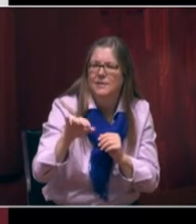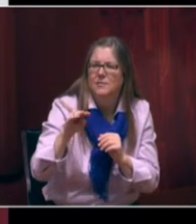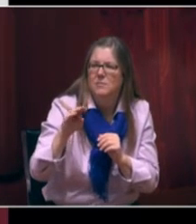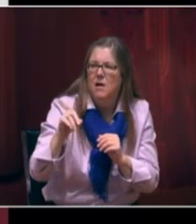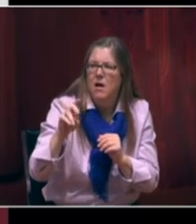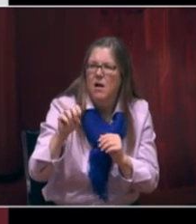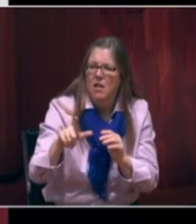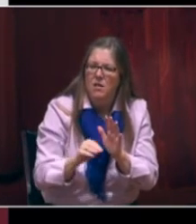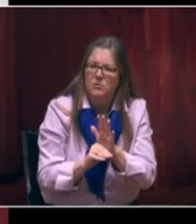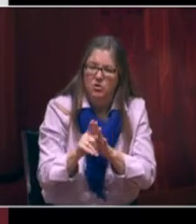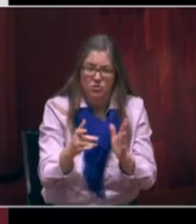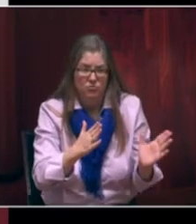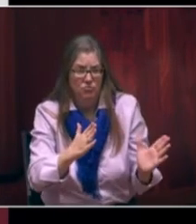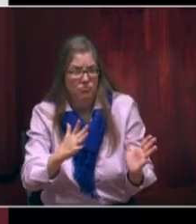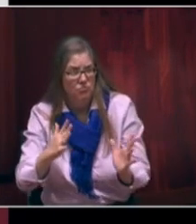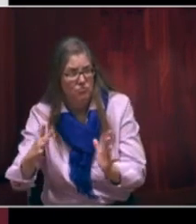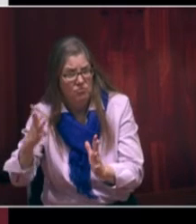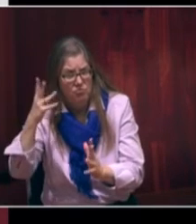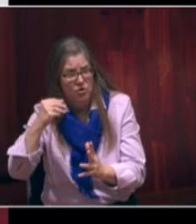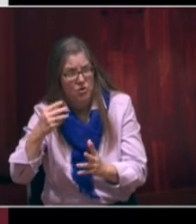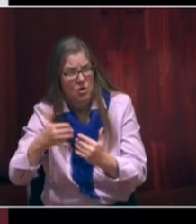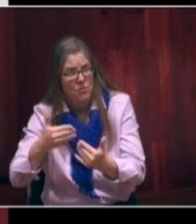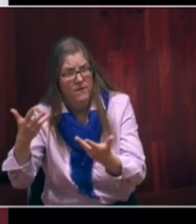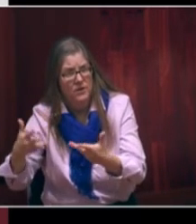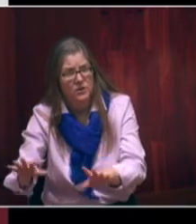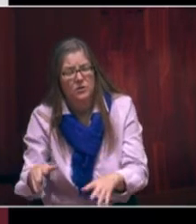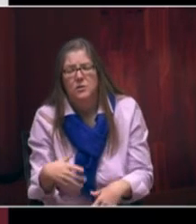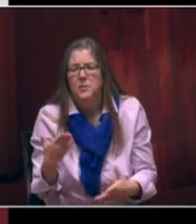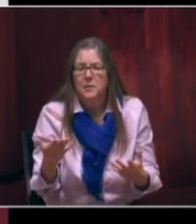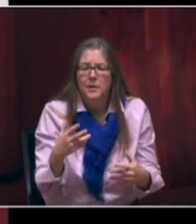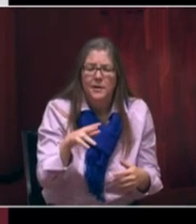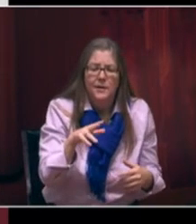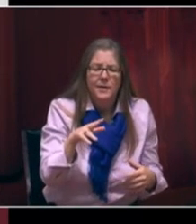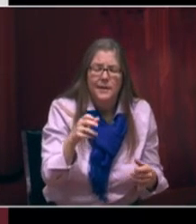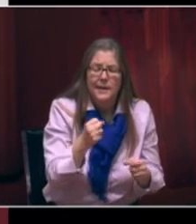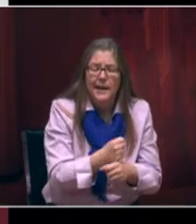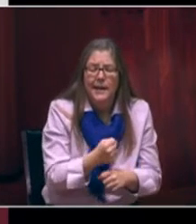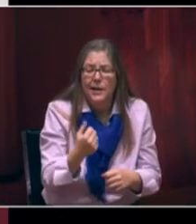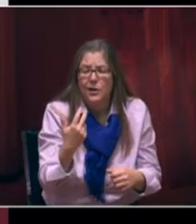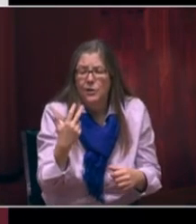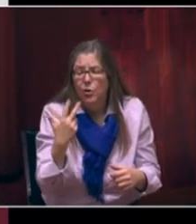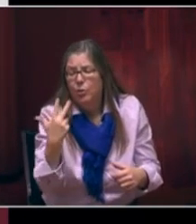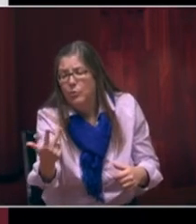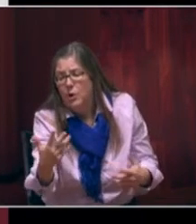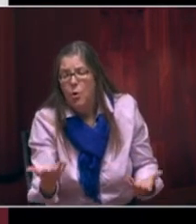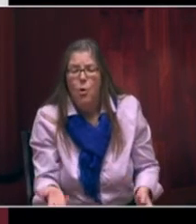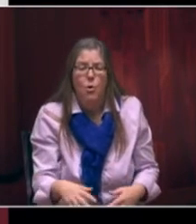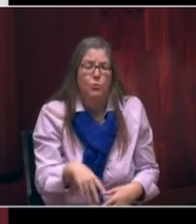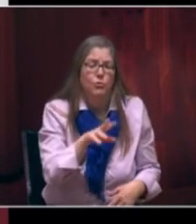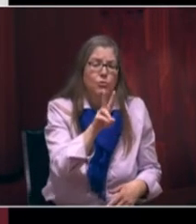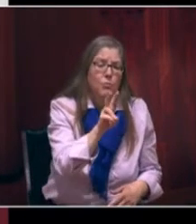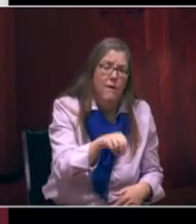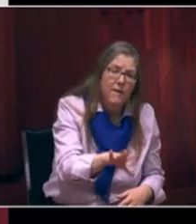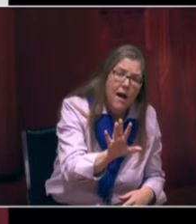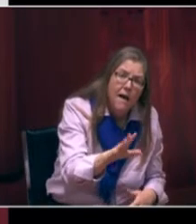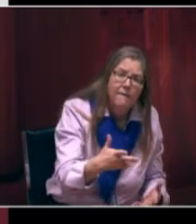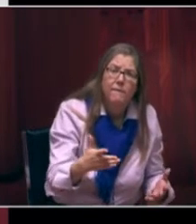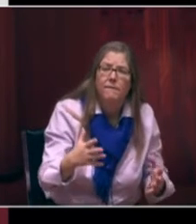four categories, you might average like a 3 or a 2.5, depending it is. So then you'll get a sense of where you think you are with managing your